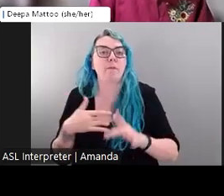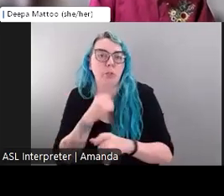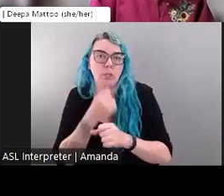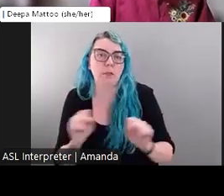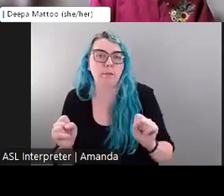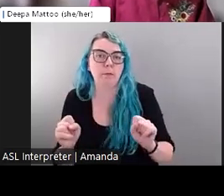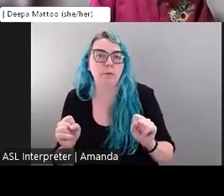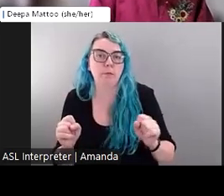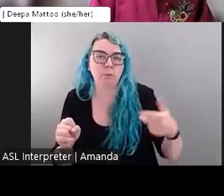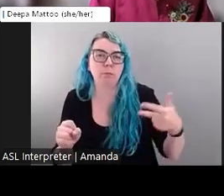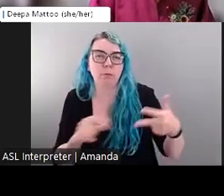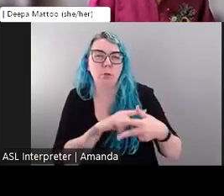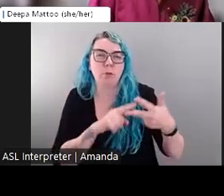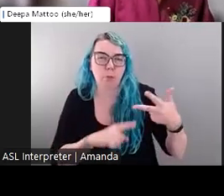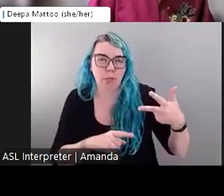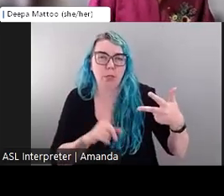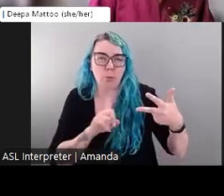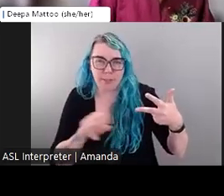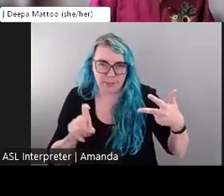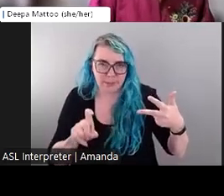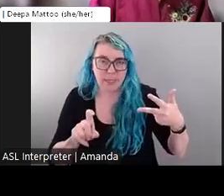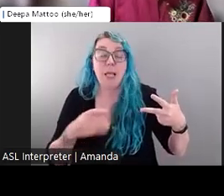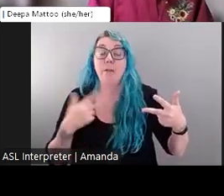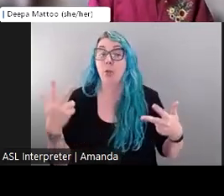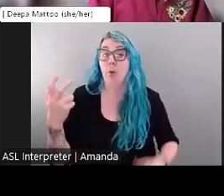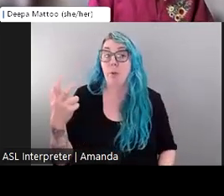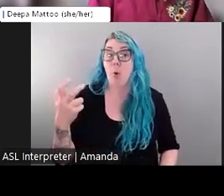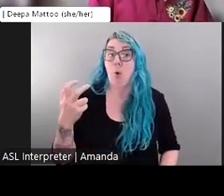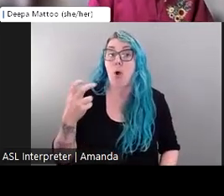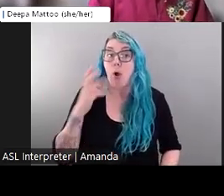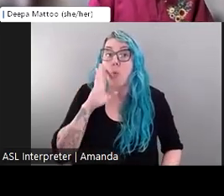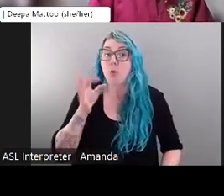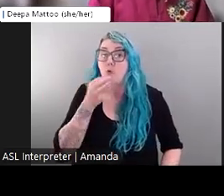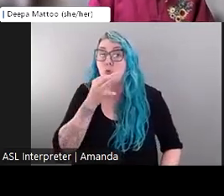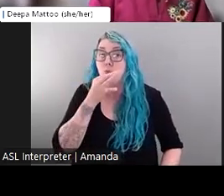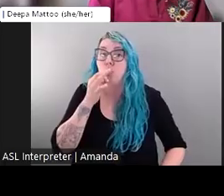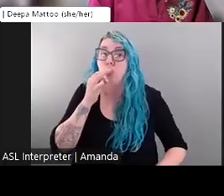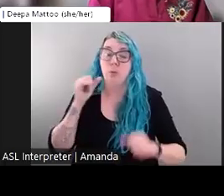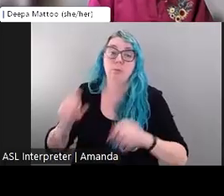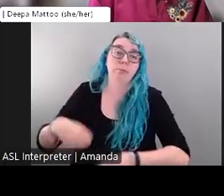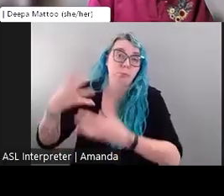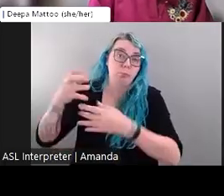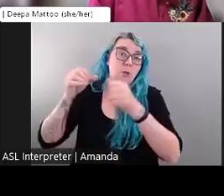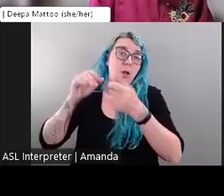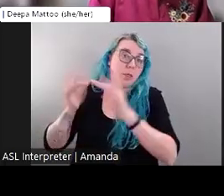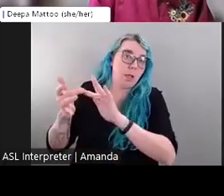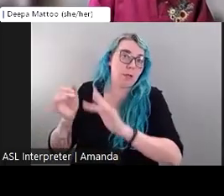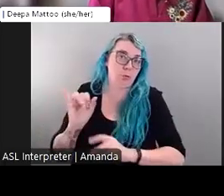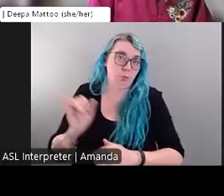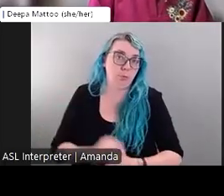more in the pipeline that we will be launching. And this whole space is designed for